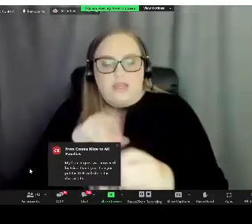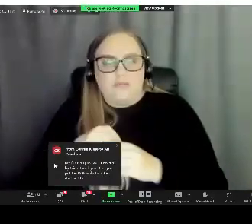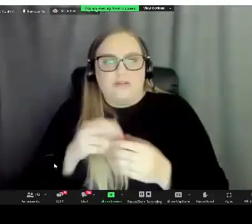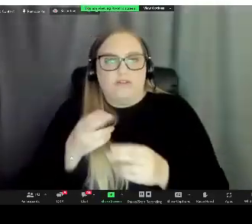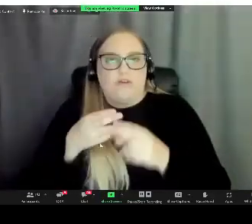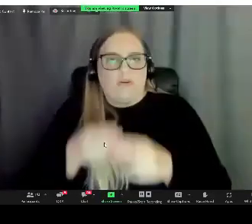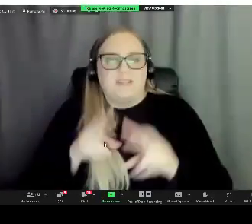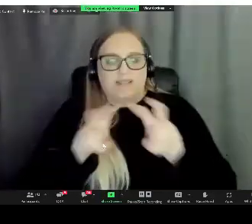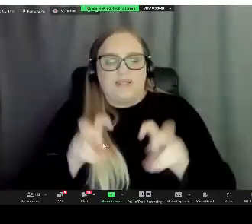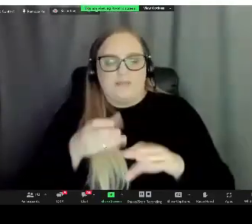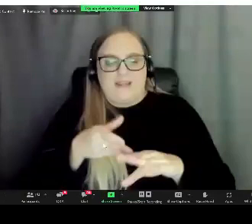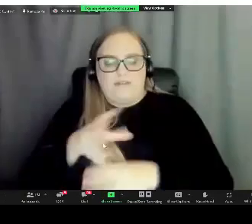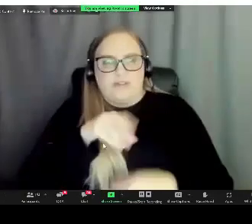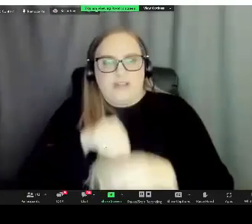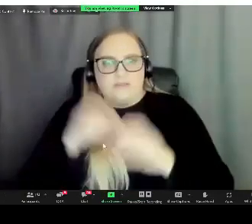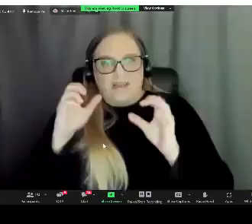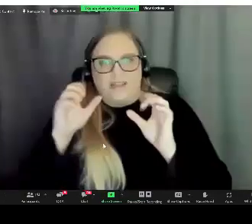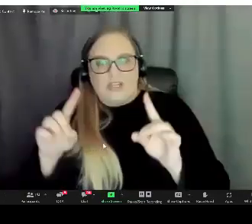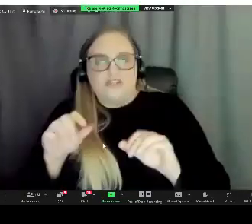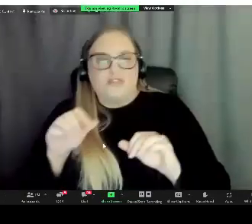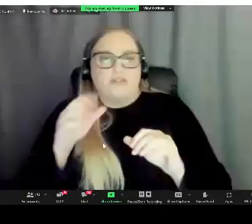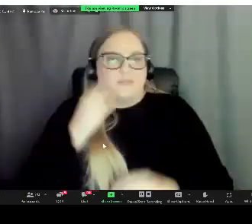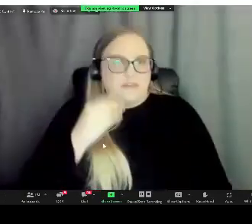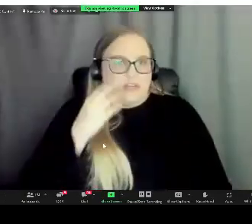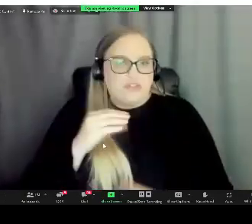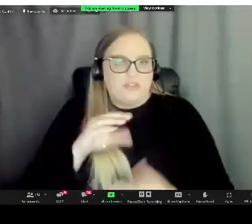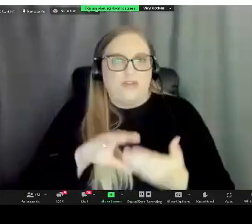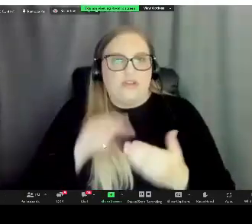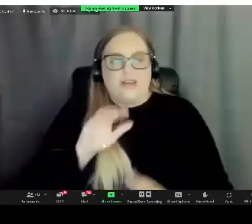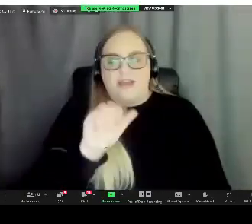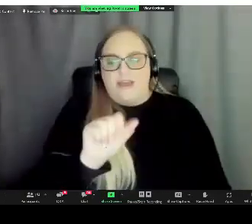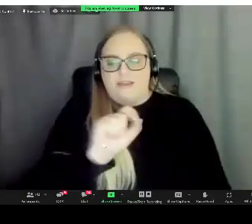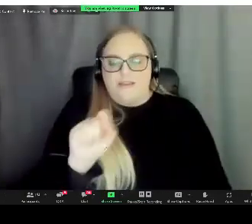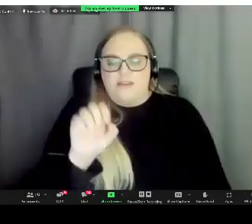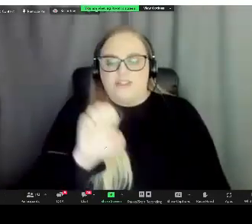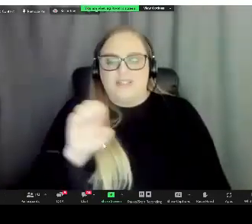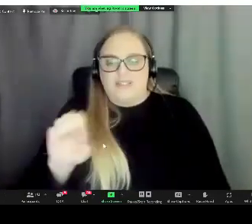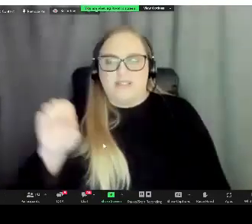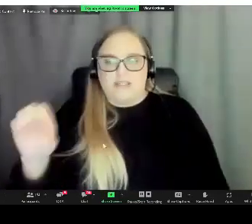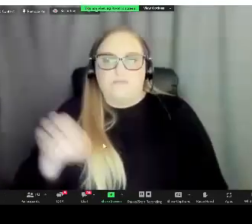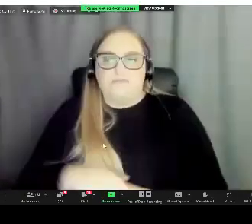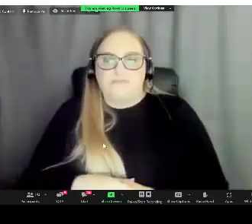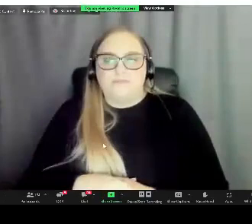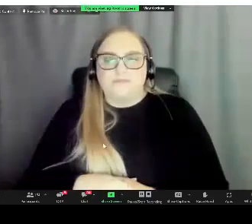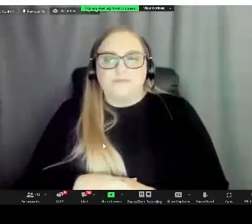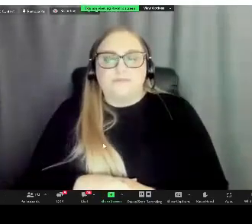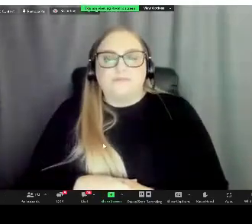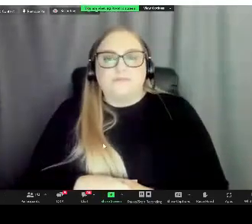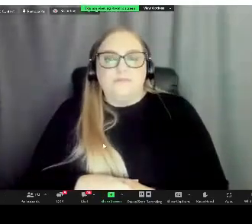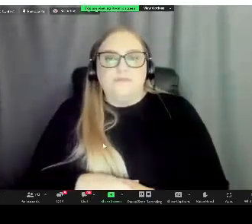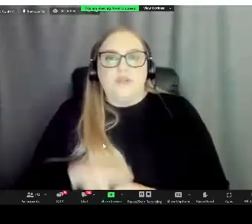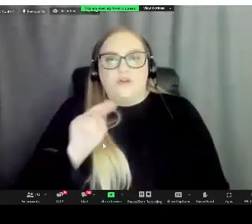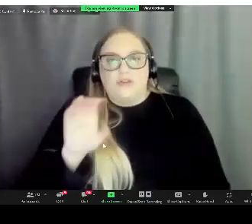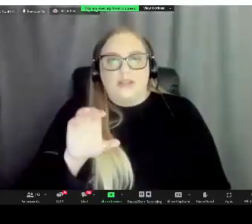Engagement, Education, and Experiential Learning, or A-EEE. North Carolina State University is partnering